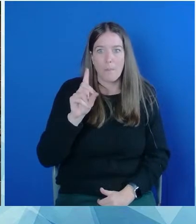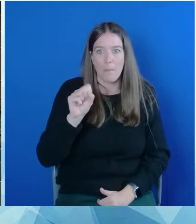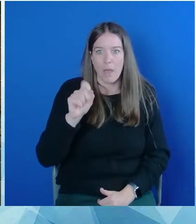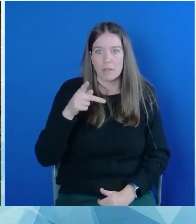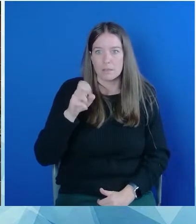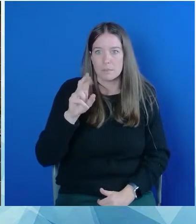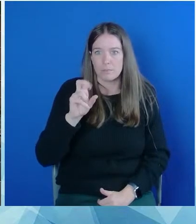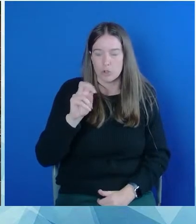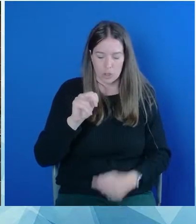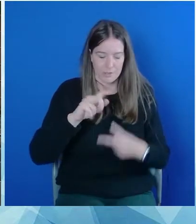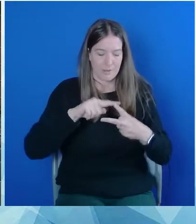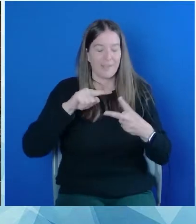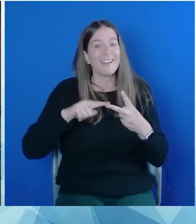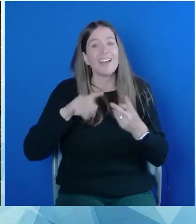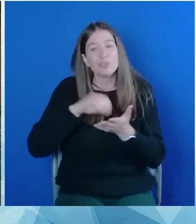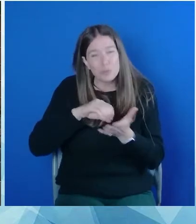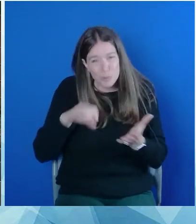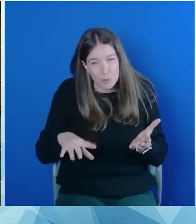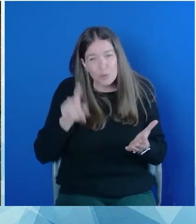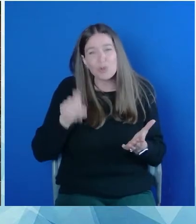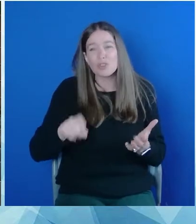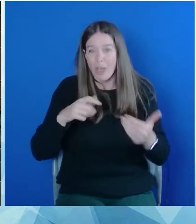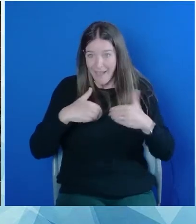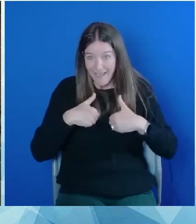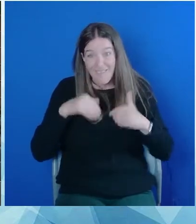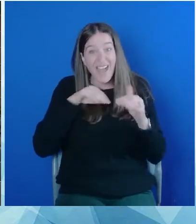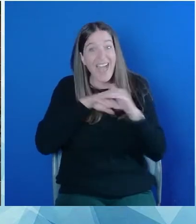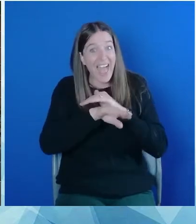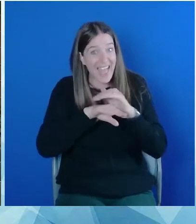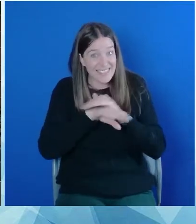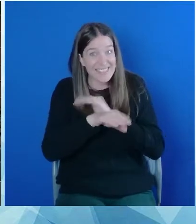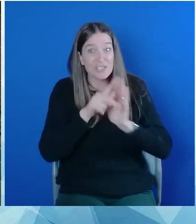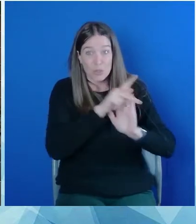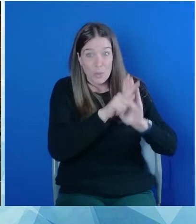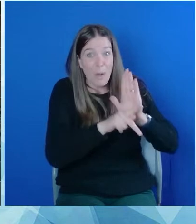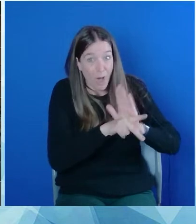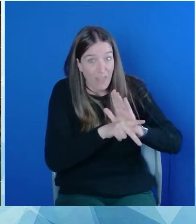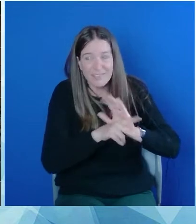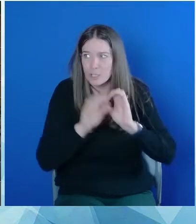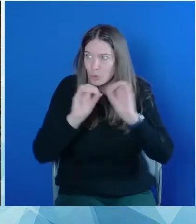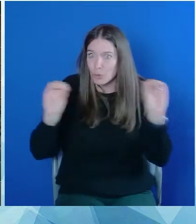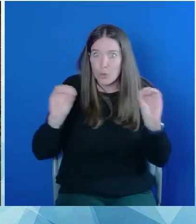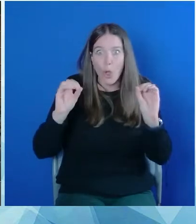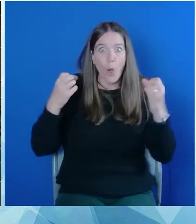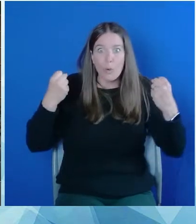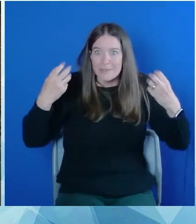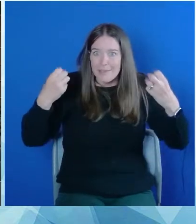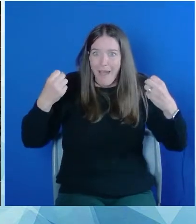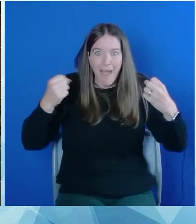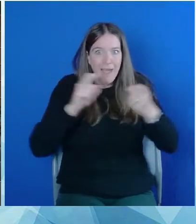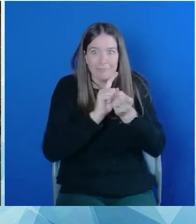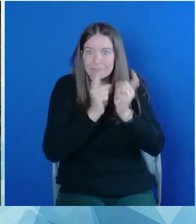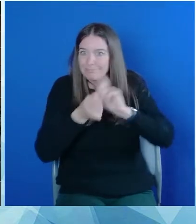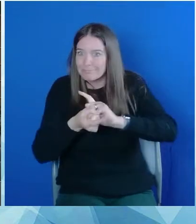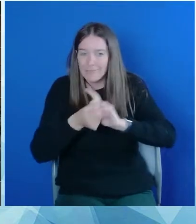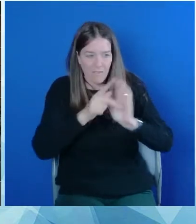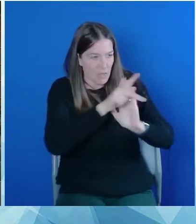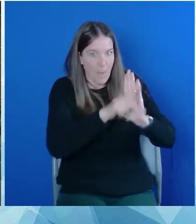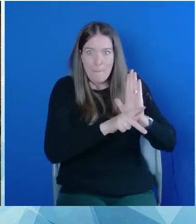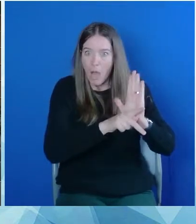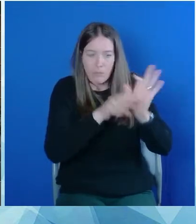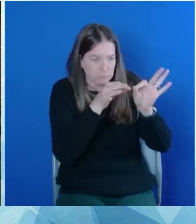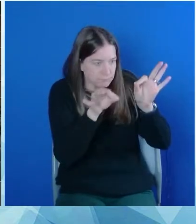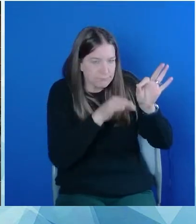no ASL interpretation or translation of any of the policies or explanation of procedures in terms of how students can